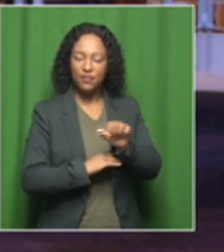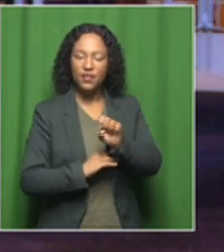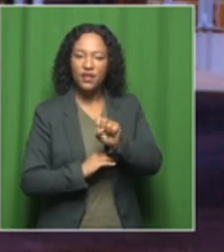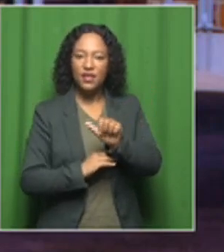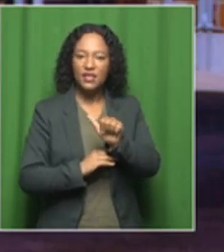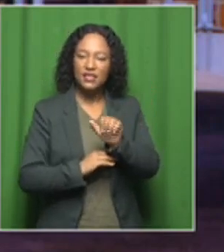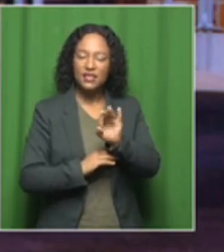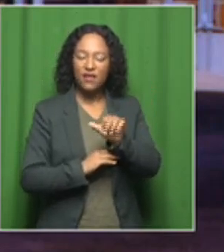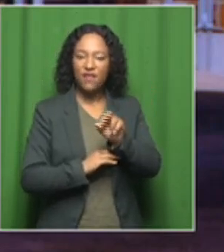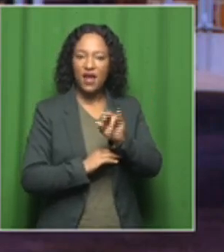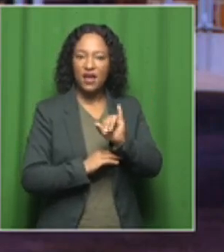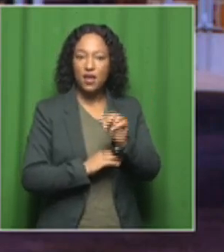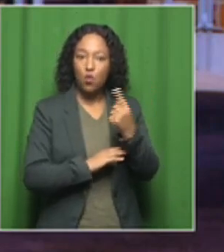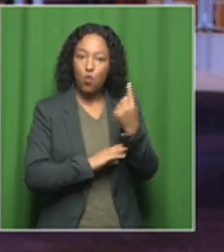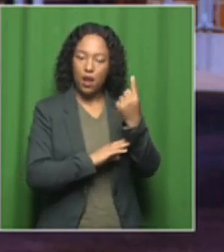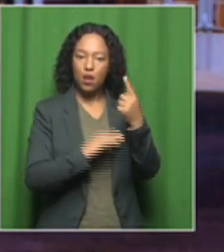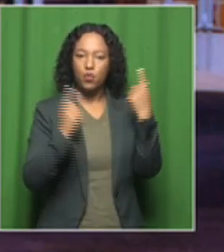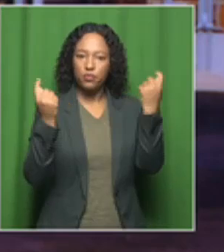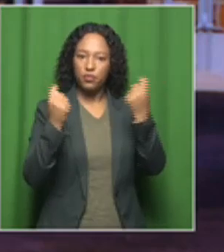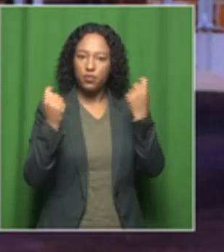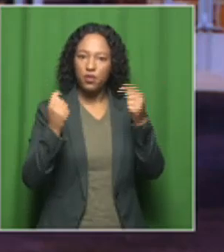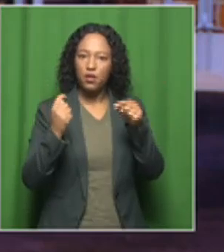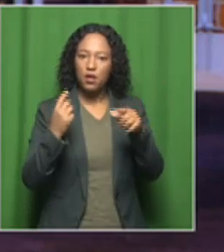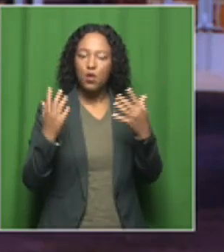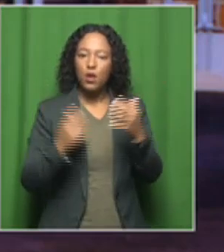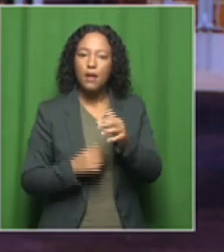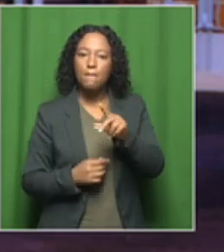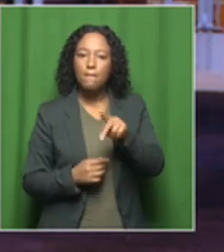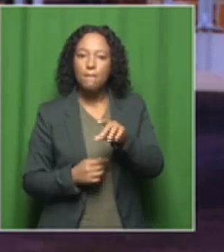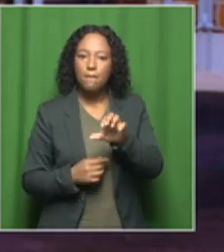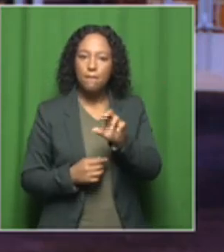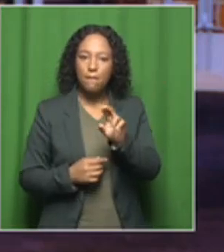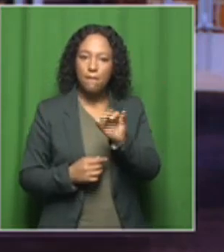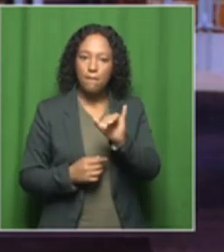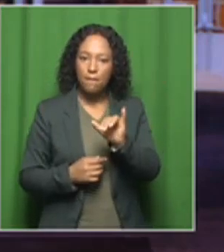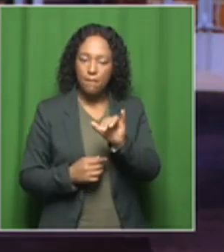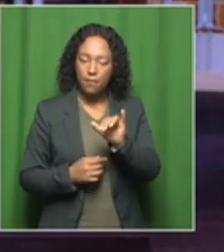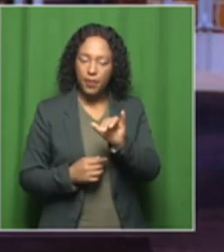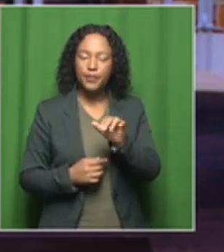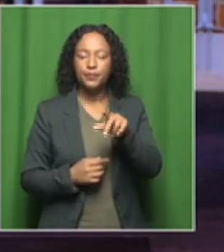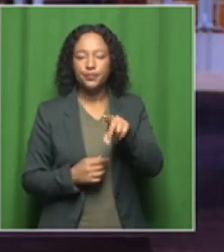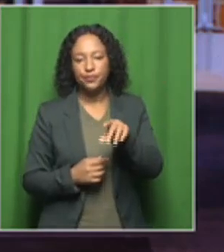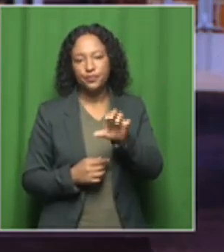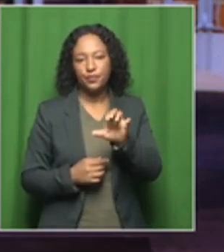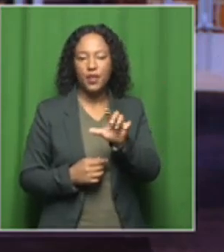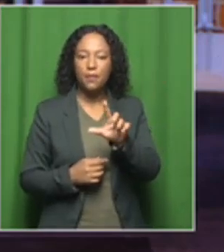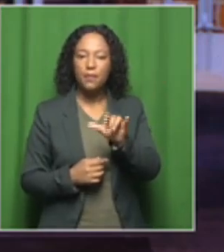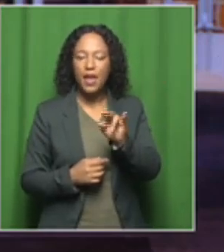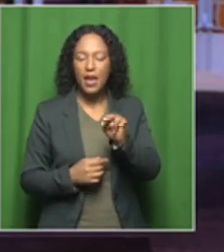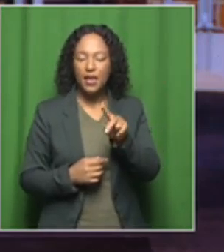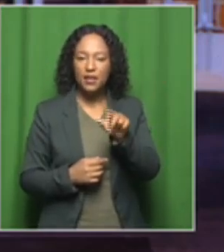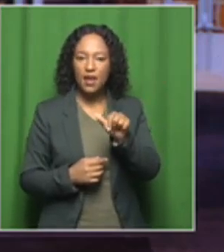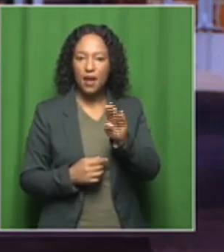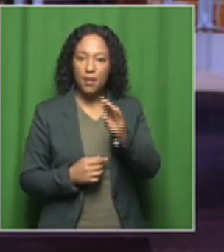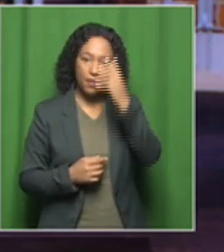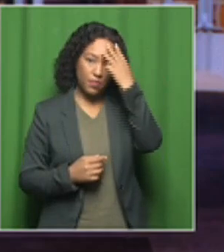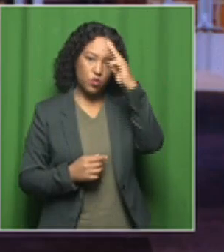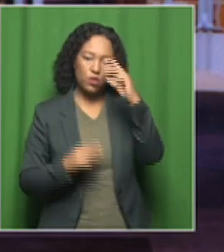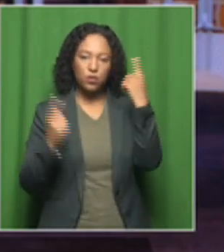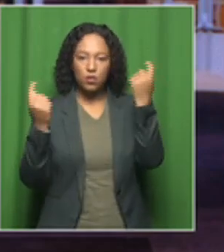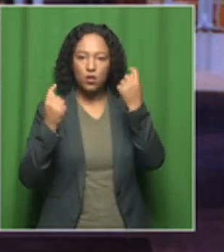Research Installations at Pelindaba outside Pretoria. The event will mark some of the major achievements, including its nuclear